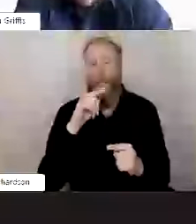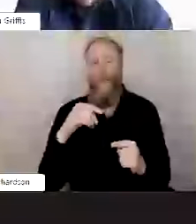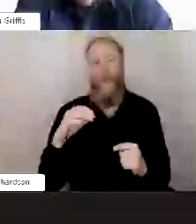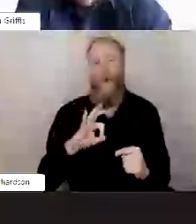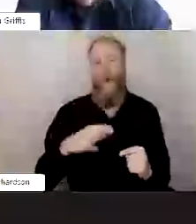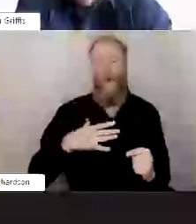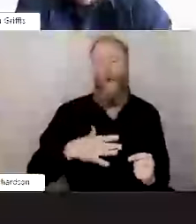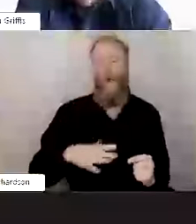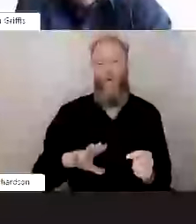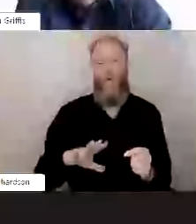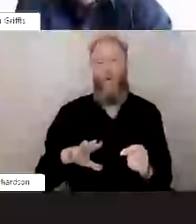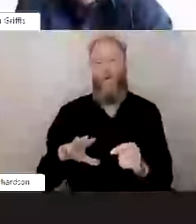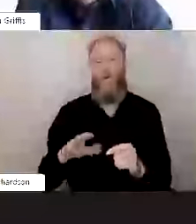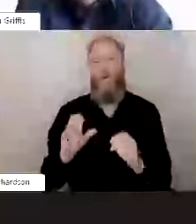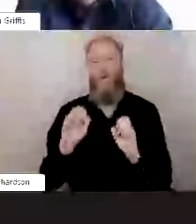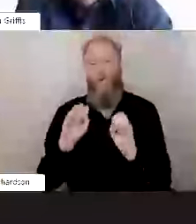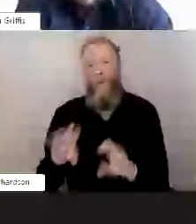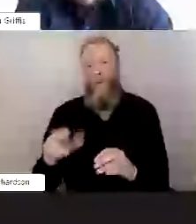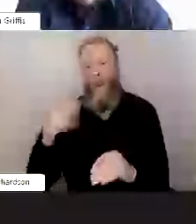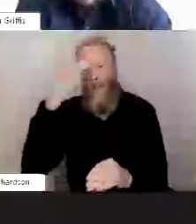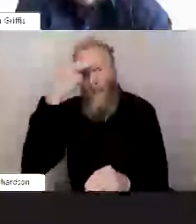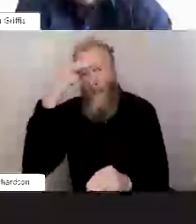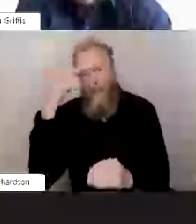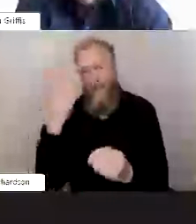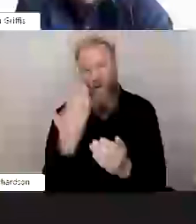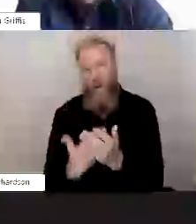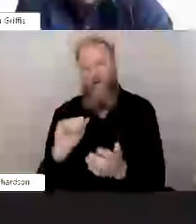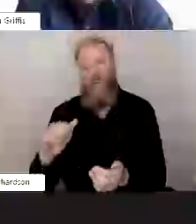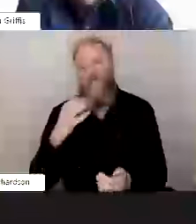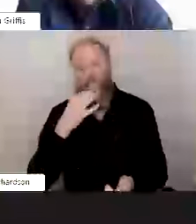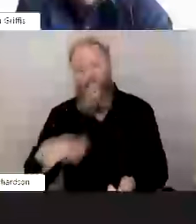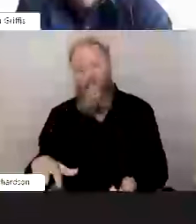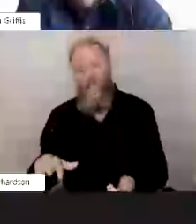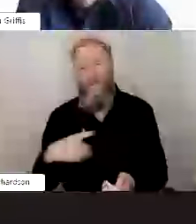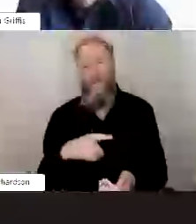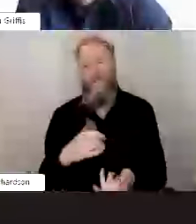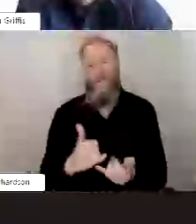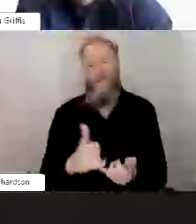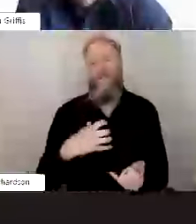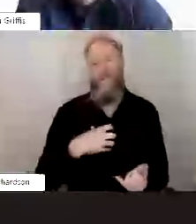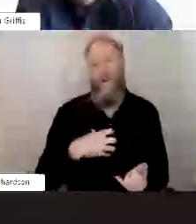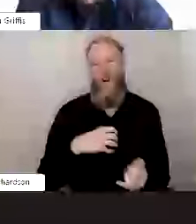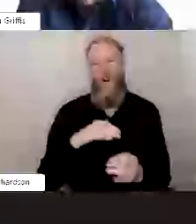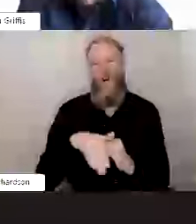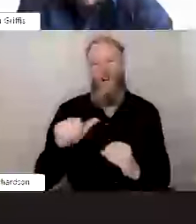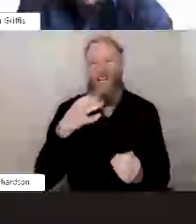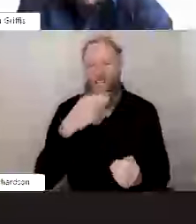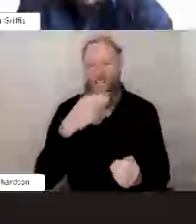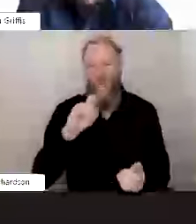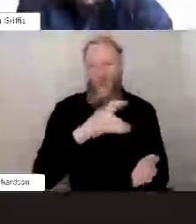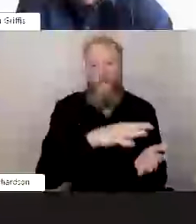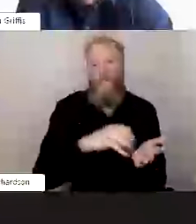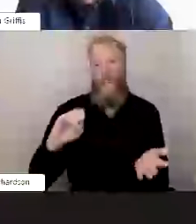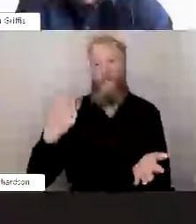a label for their child because they have a very real fear of child removal, and that's increasing in